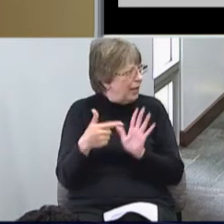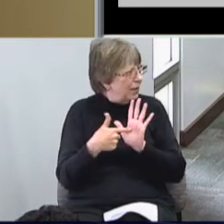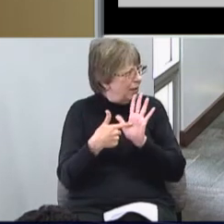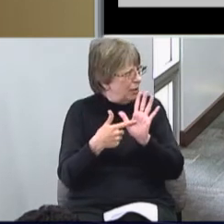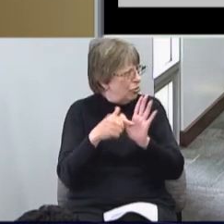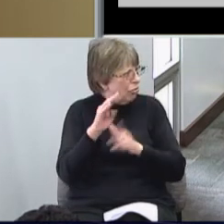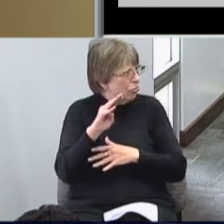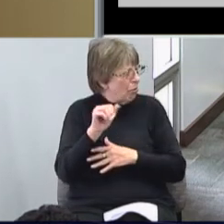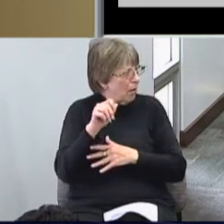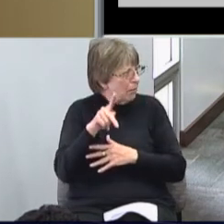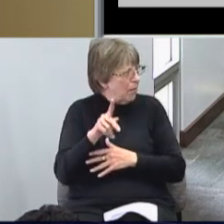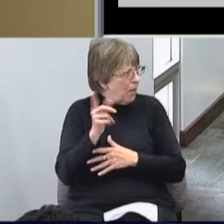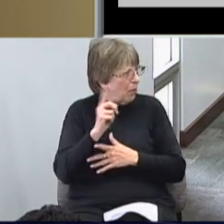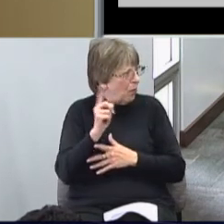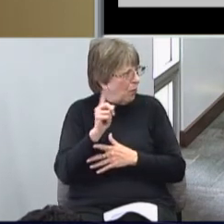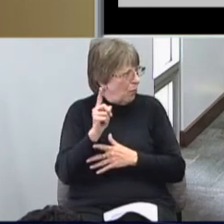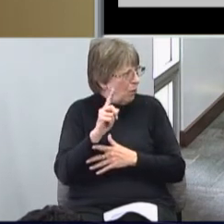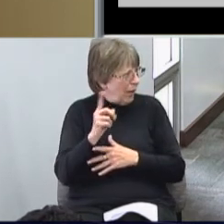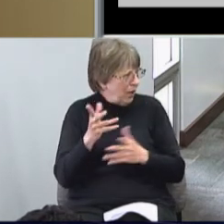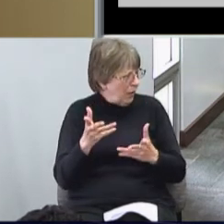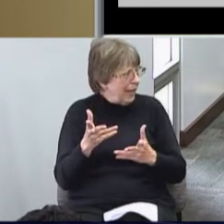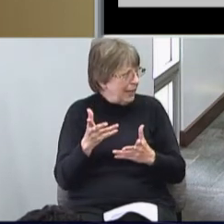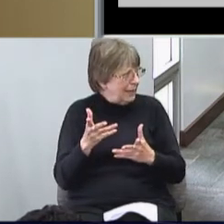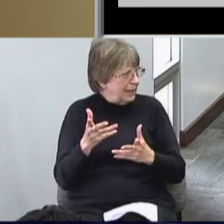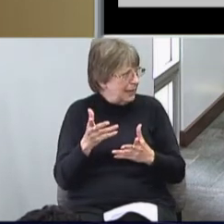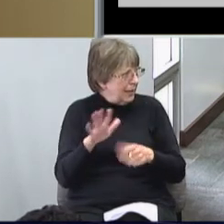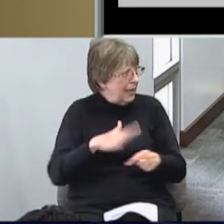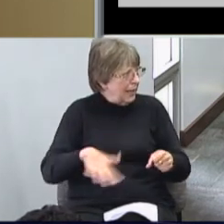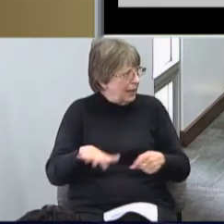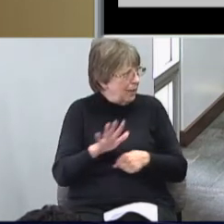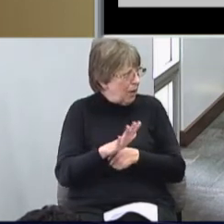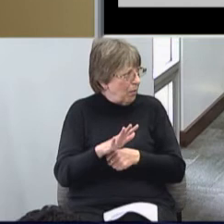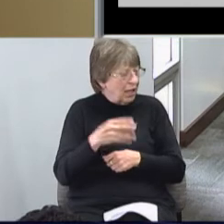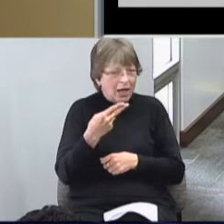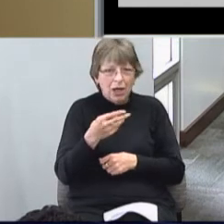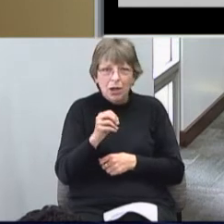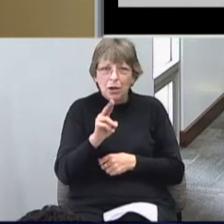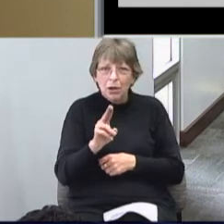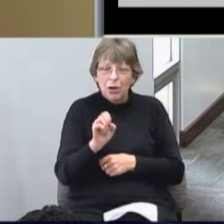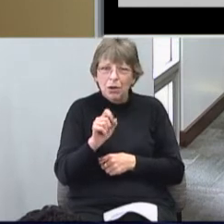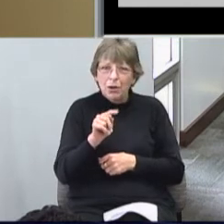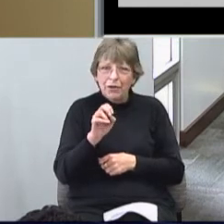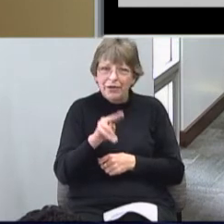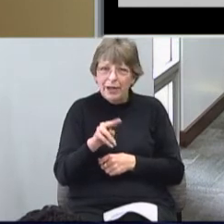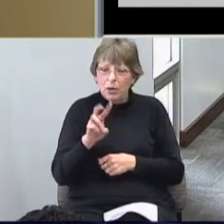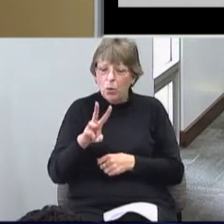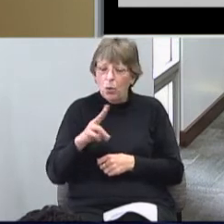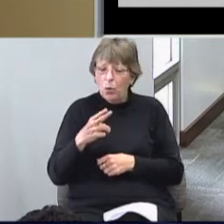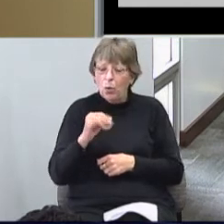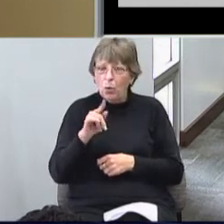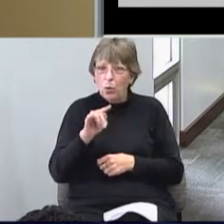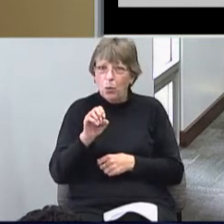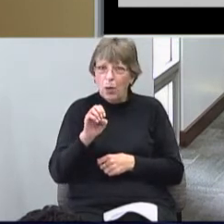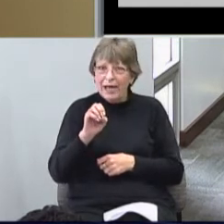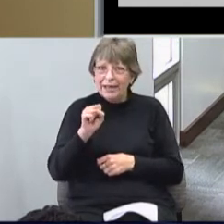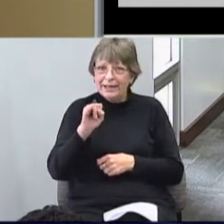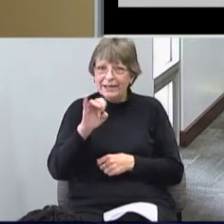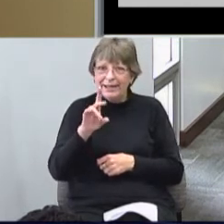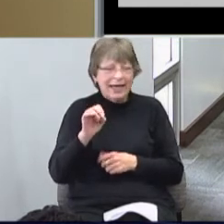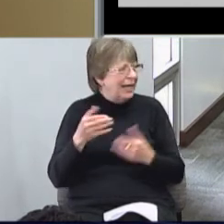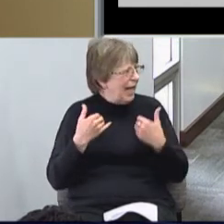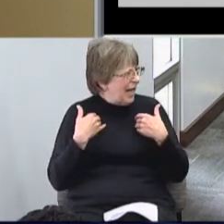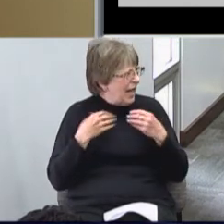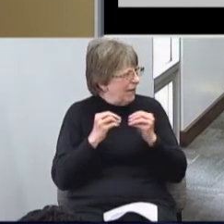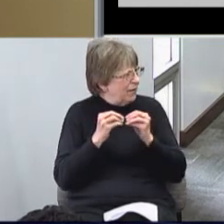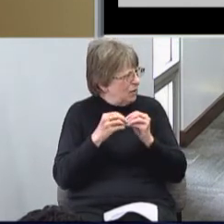located in respect to the Houston Whiteside District. So this is the Houston Whiteside National Historic District. I have a little more detail because we do